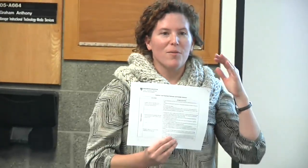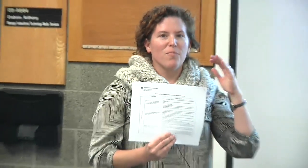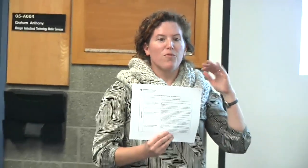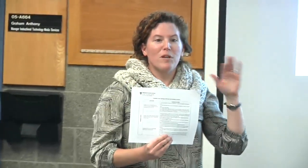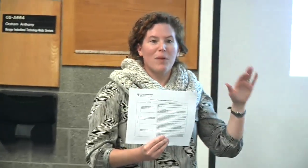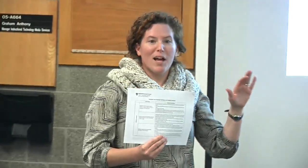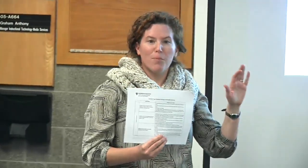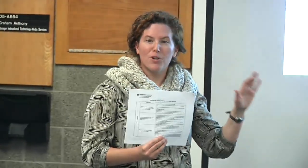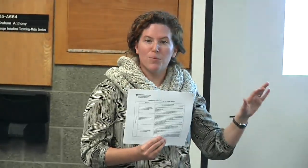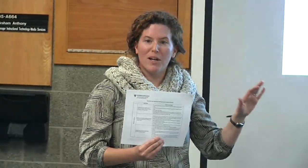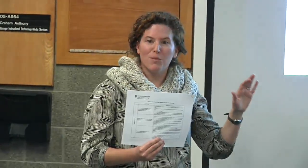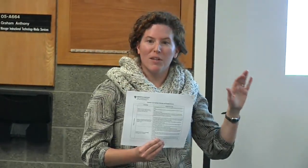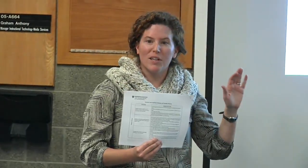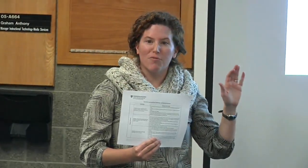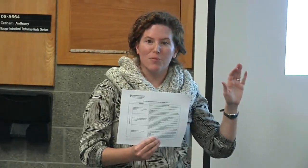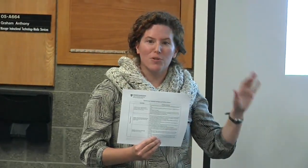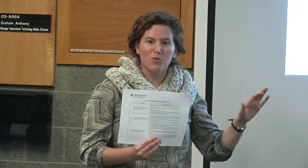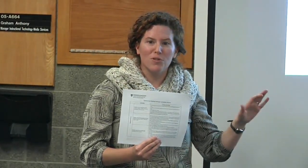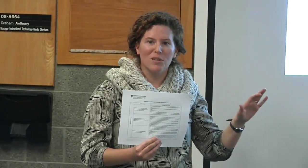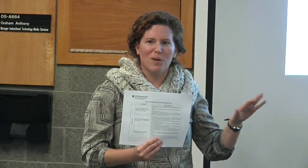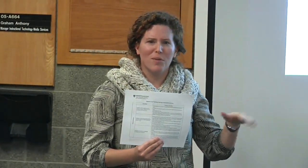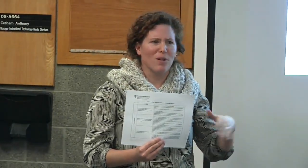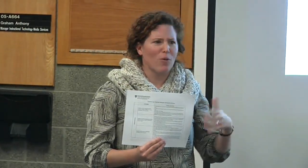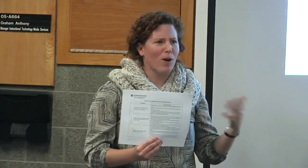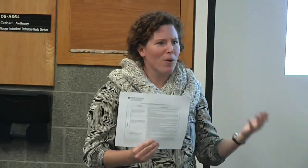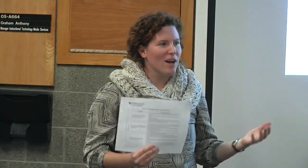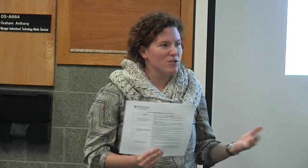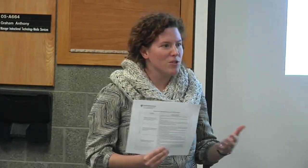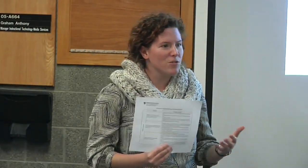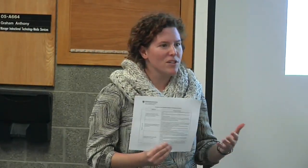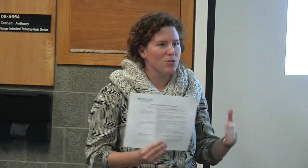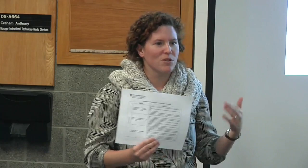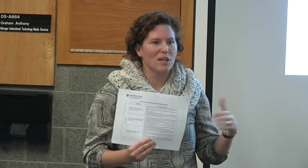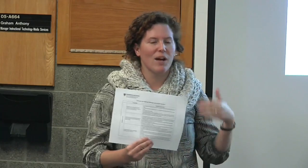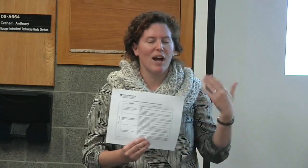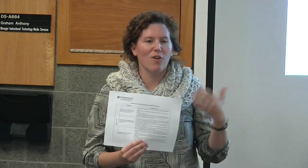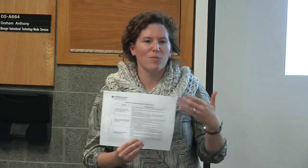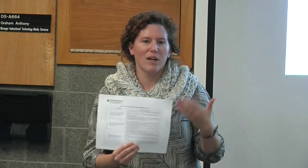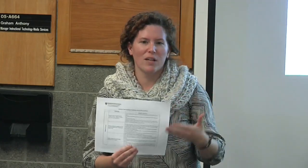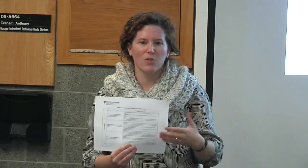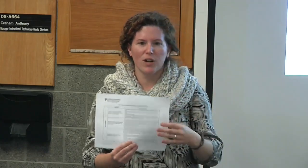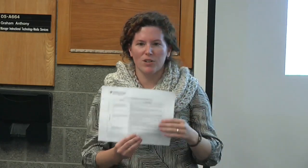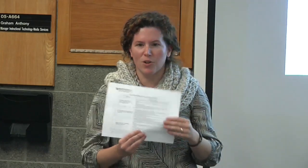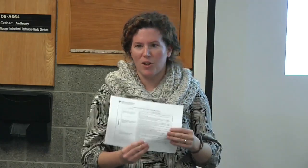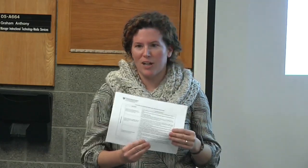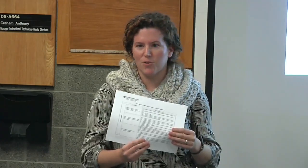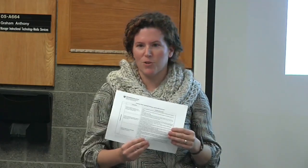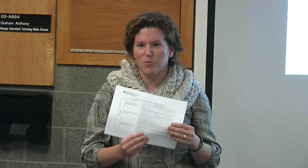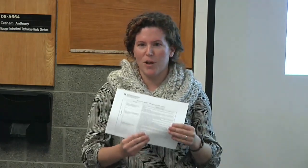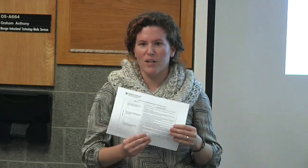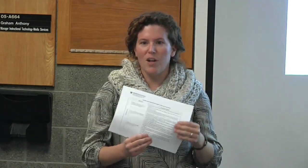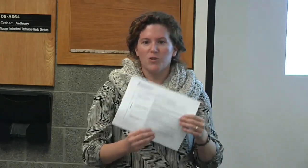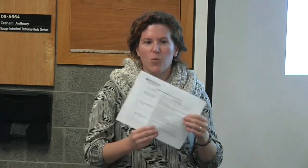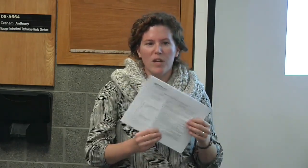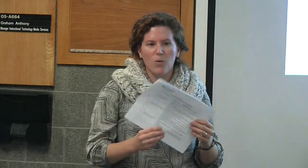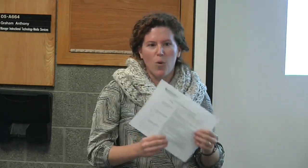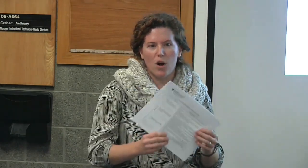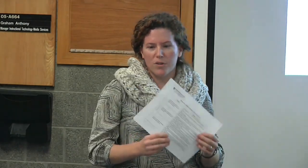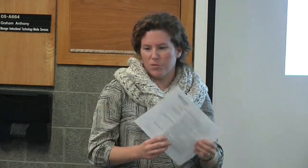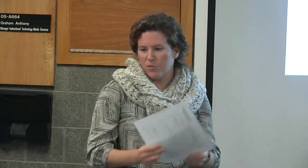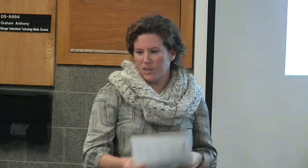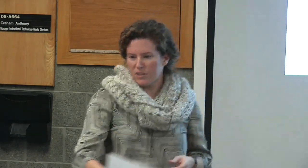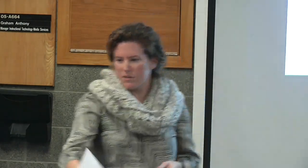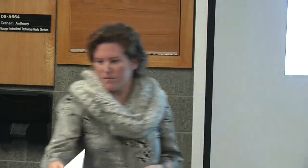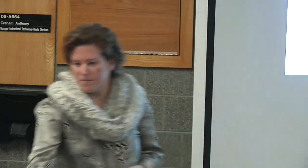either feedback, pushback you might get from students about being like, why do I have to do this? Or thinking about how you might integrate into your classroom, right? So we can